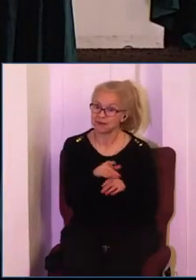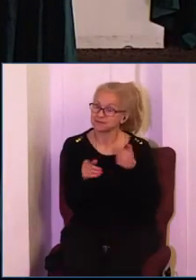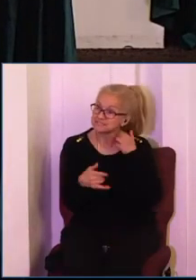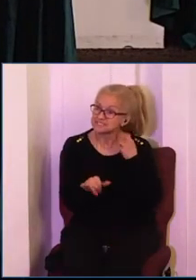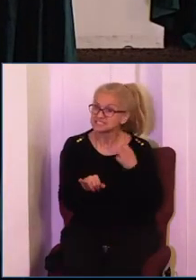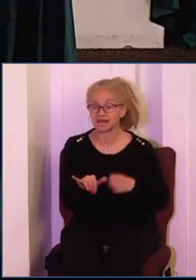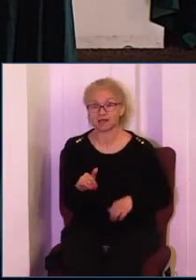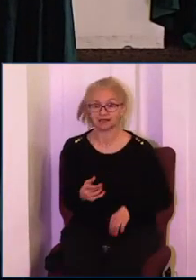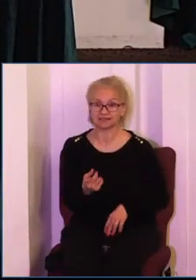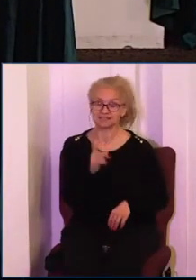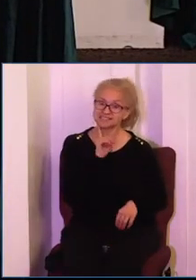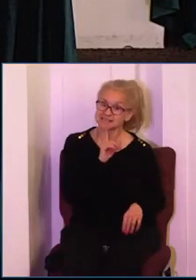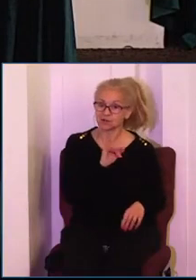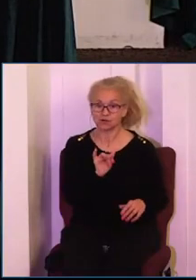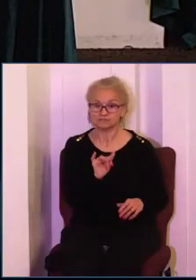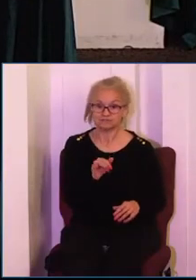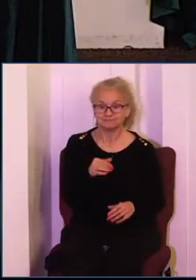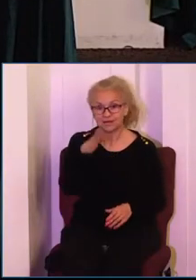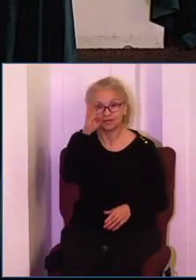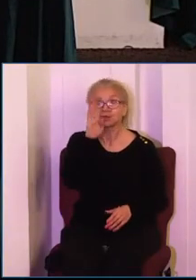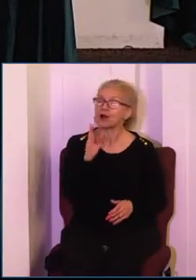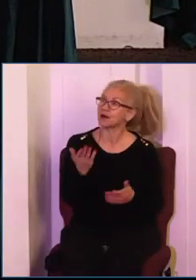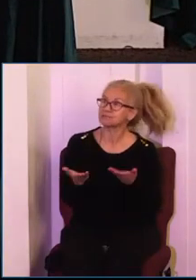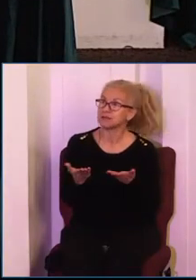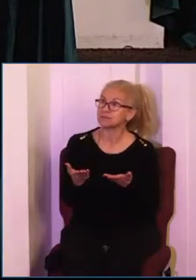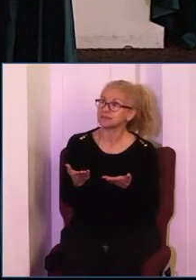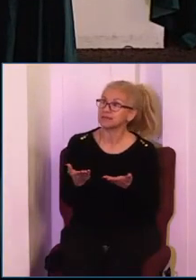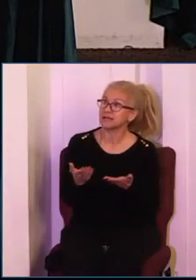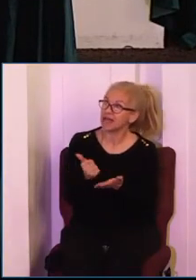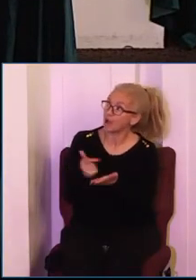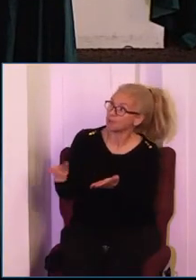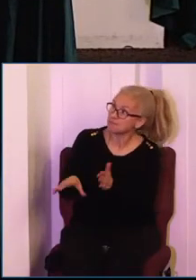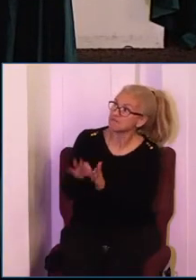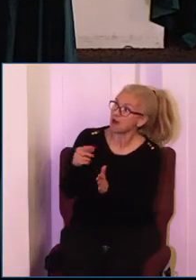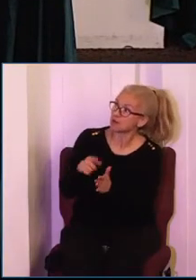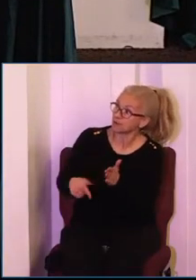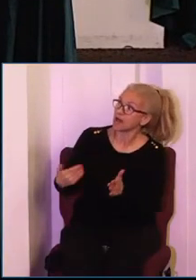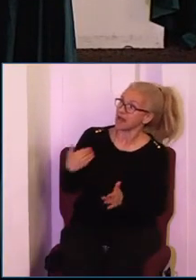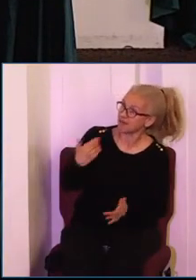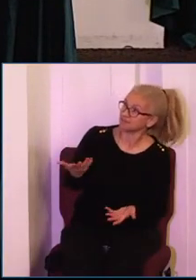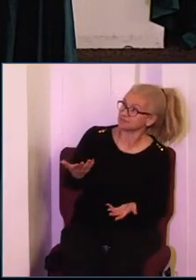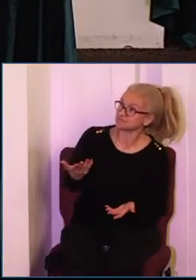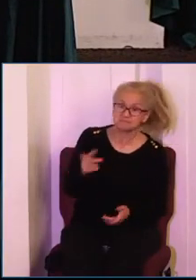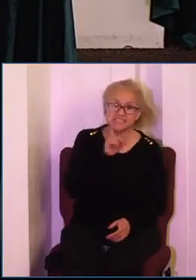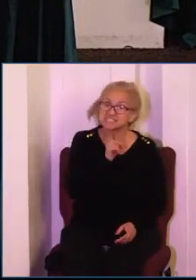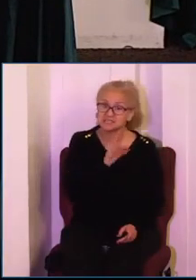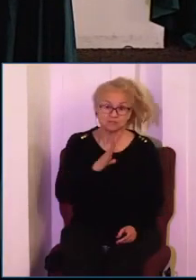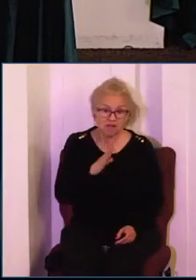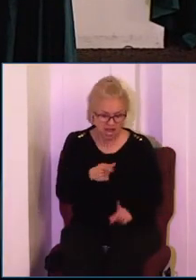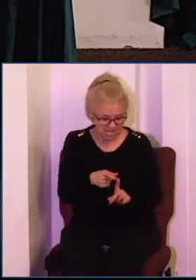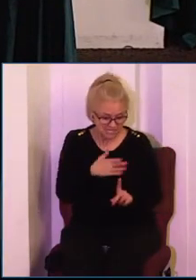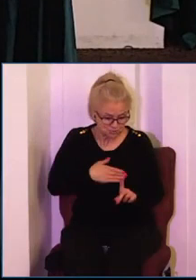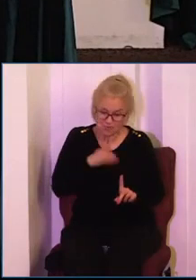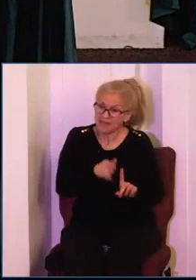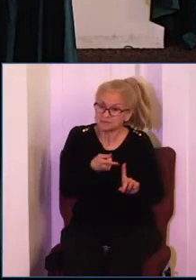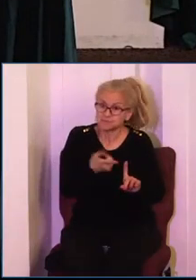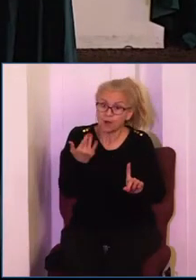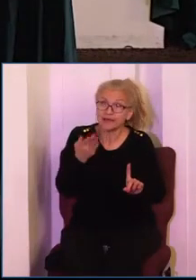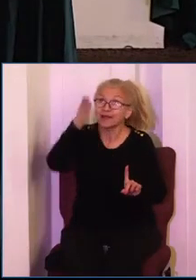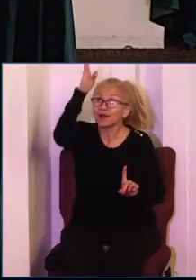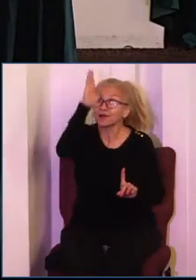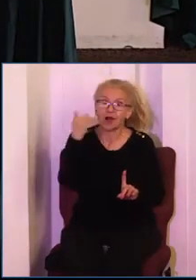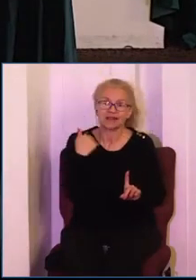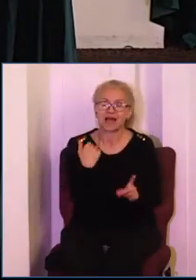and God, I hope that they can find what I have found, a joy even in being single. Because, God, I have a